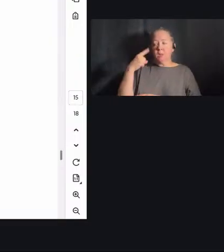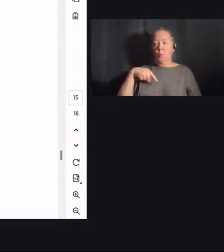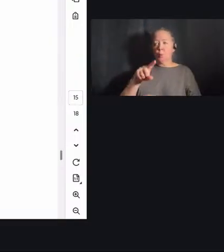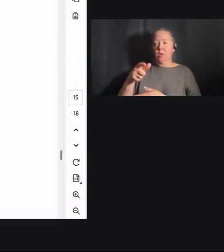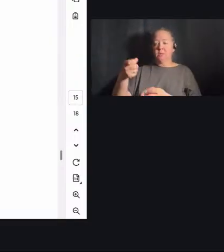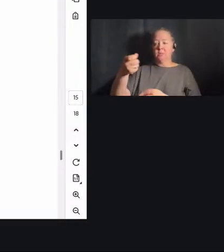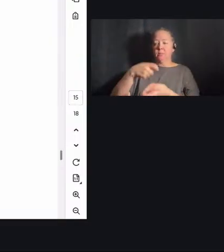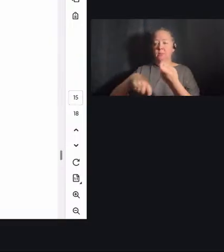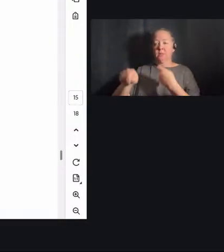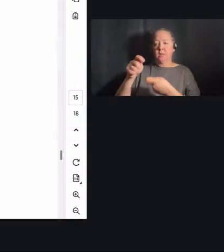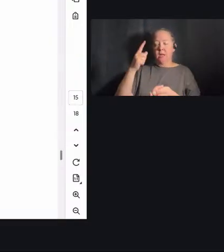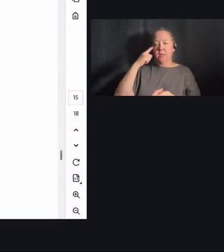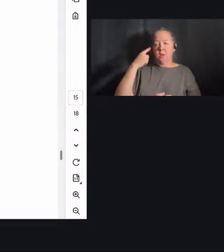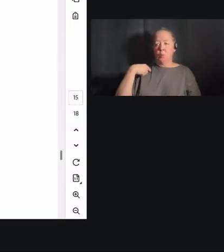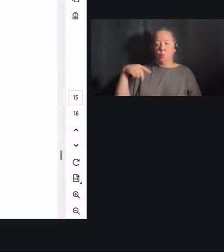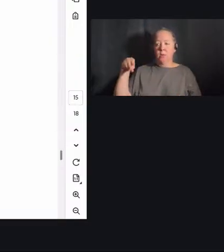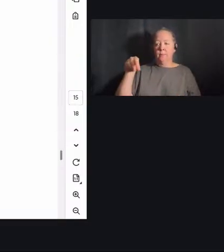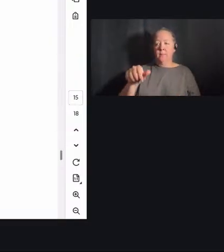35.